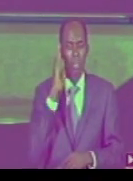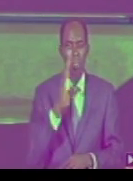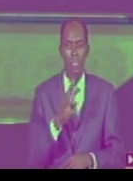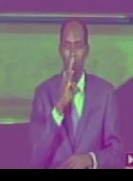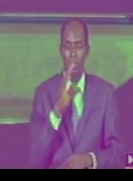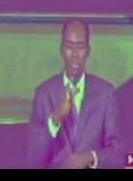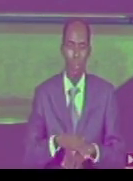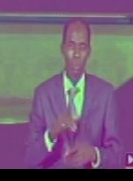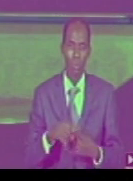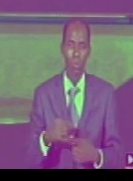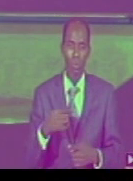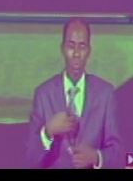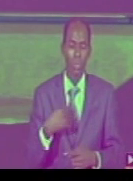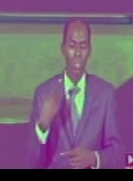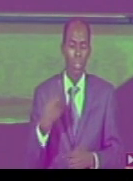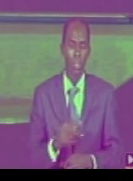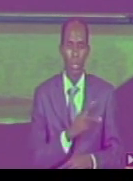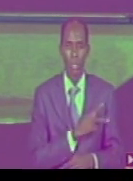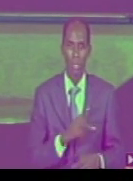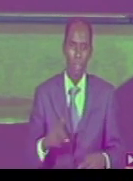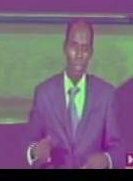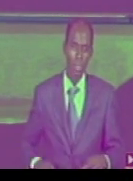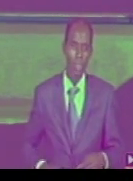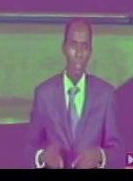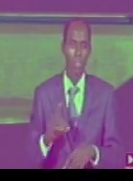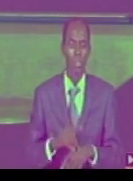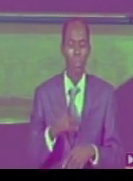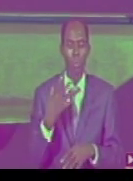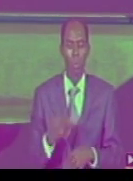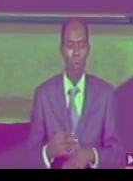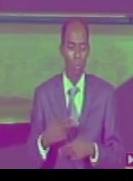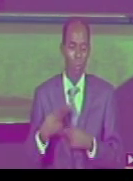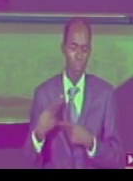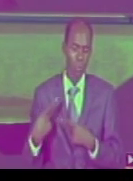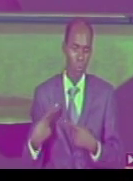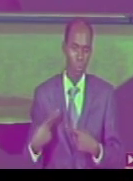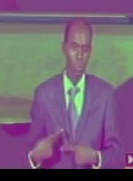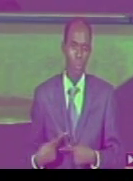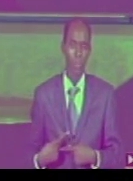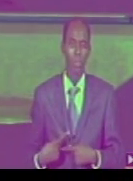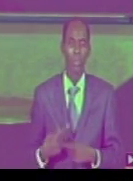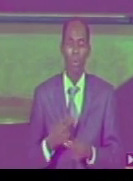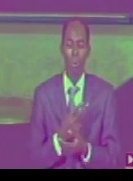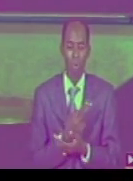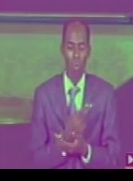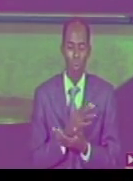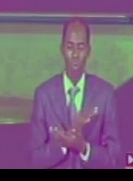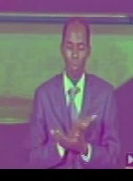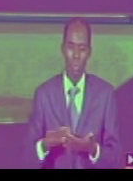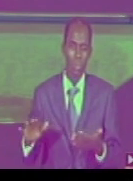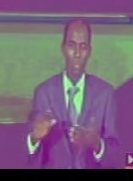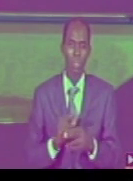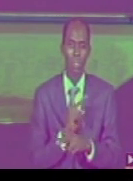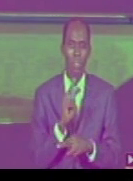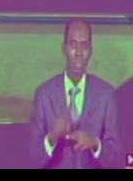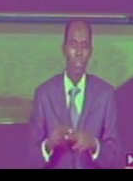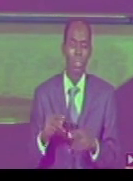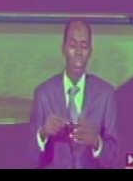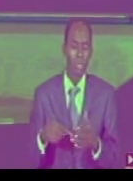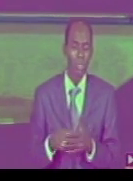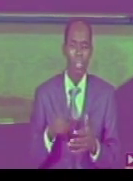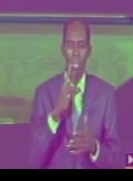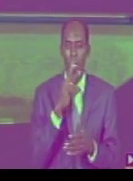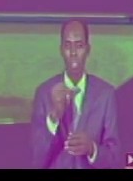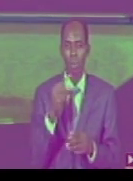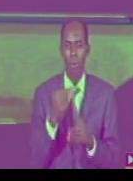kingdom of priests and an holy nation. These are the words which thou shalt speak unto the children